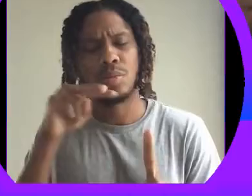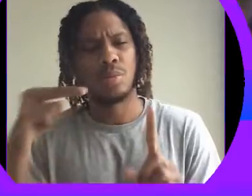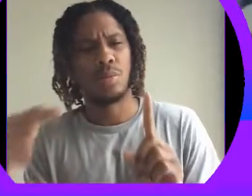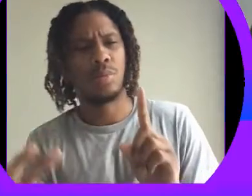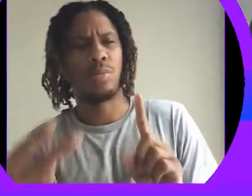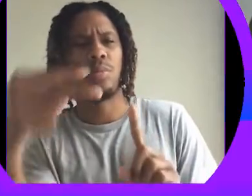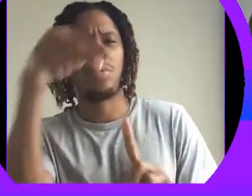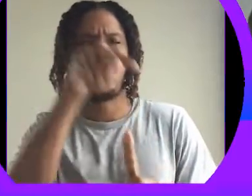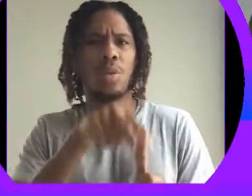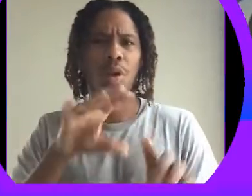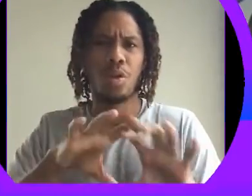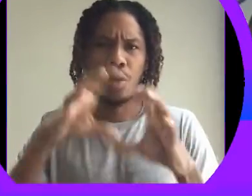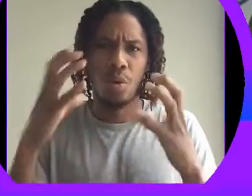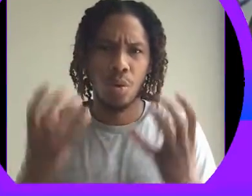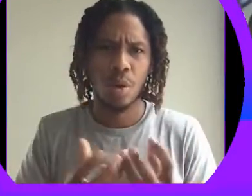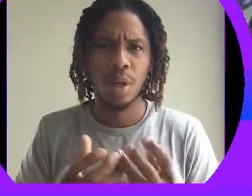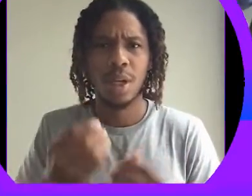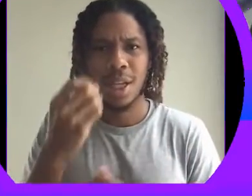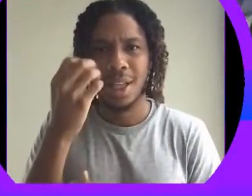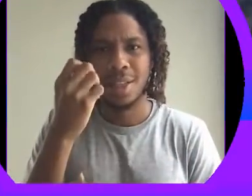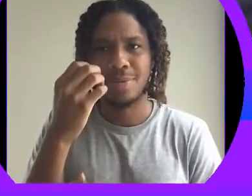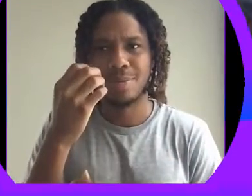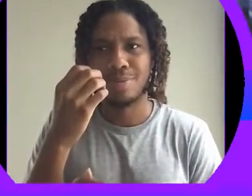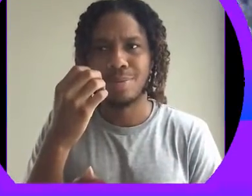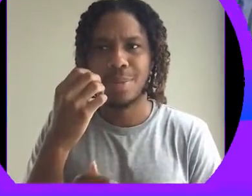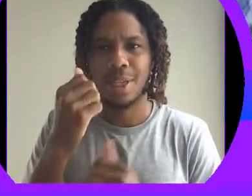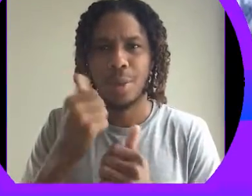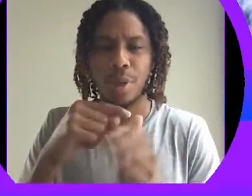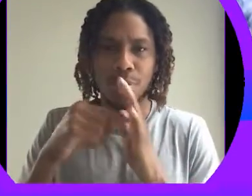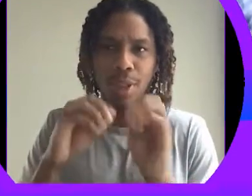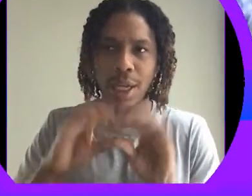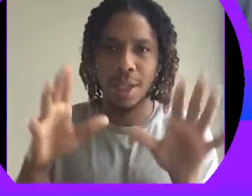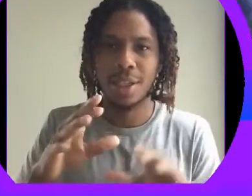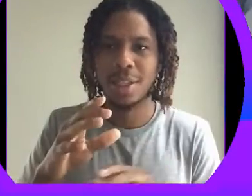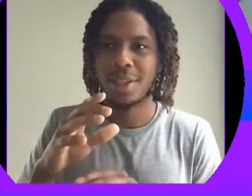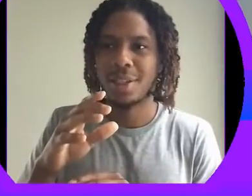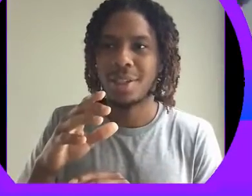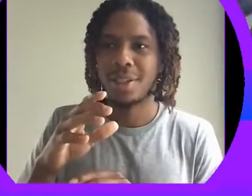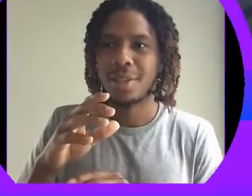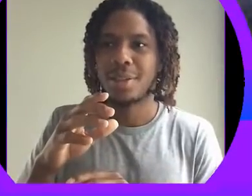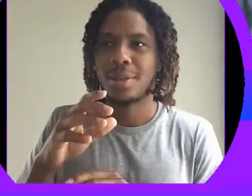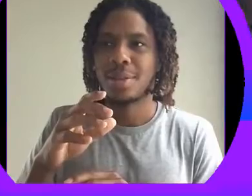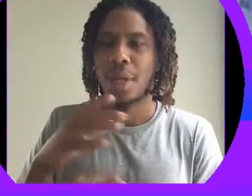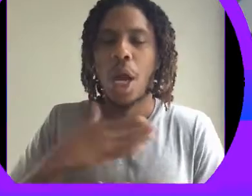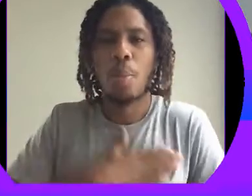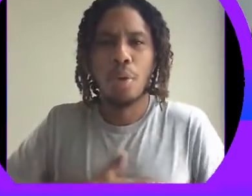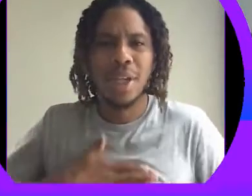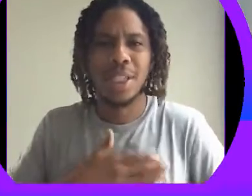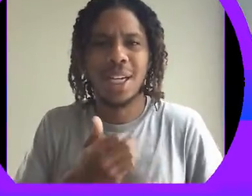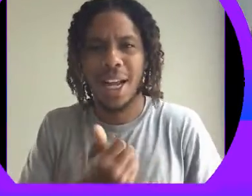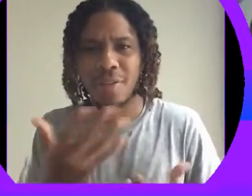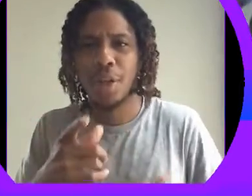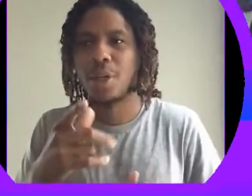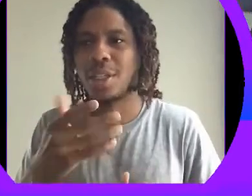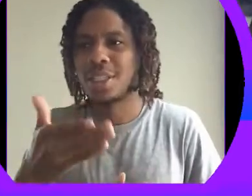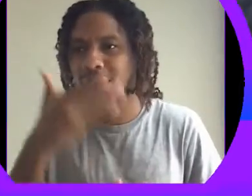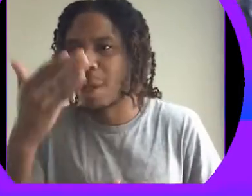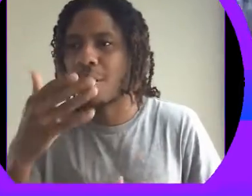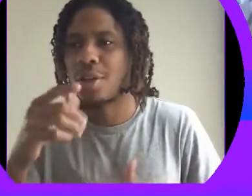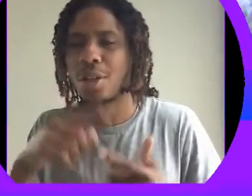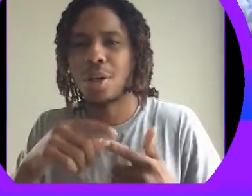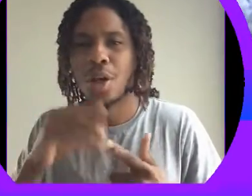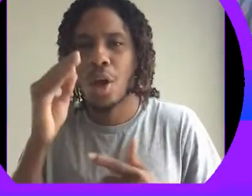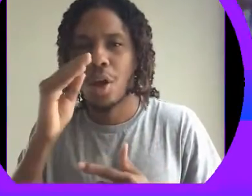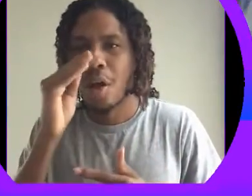more. It makes you notice that the grass is, green. It makes you smell the roses because you have some